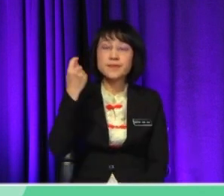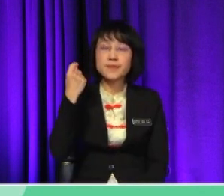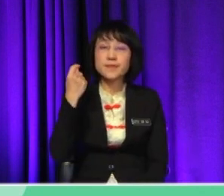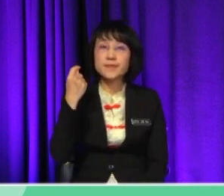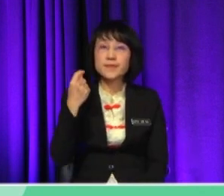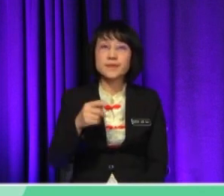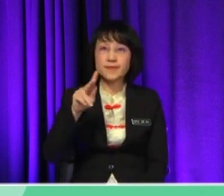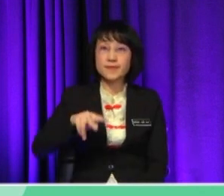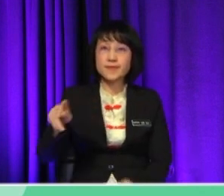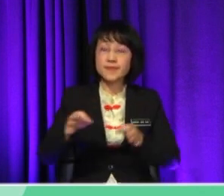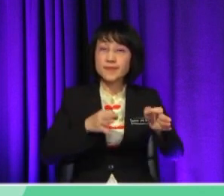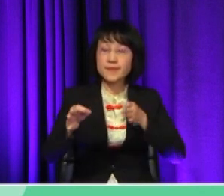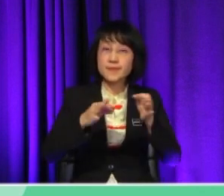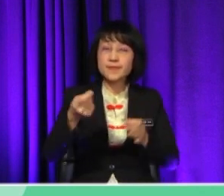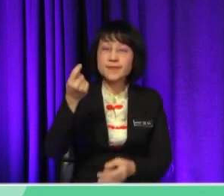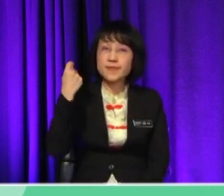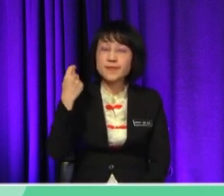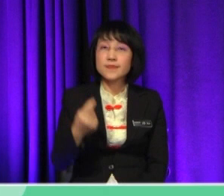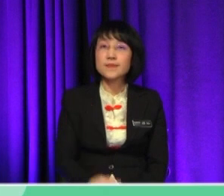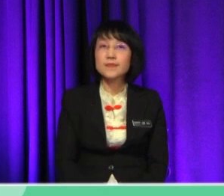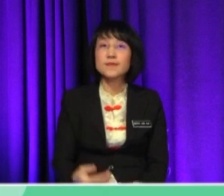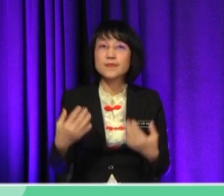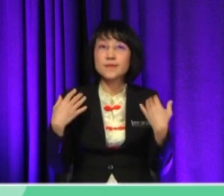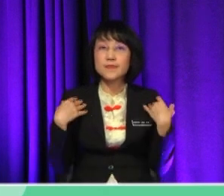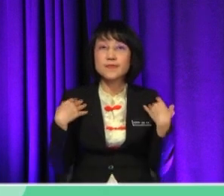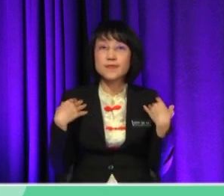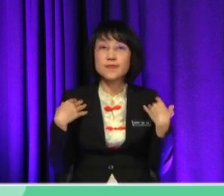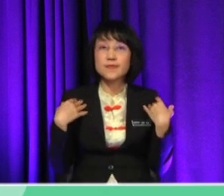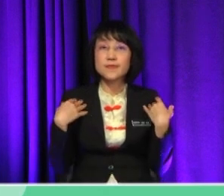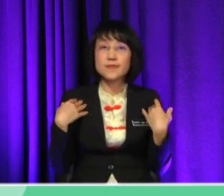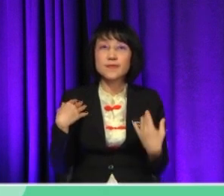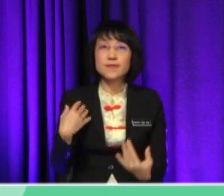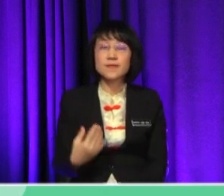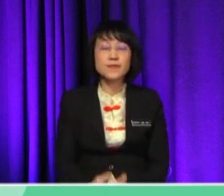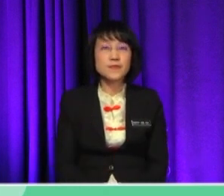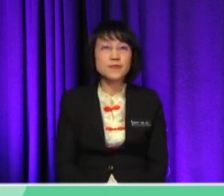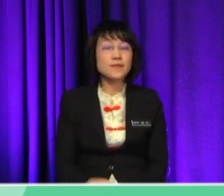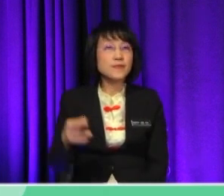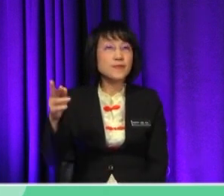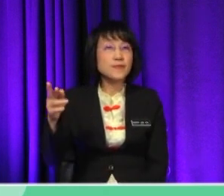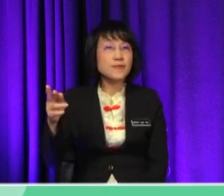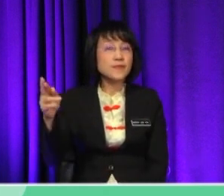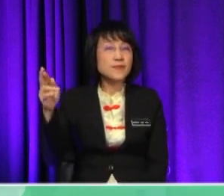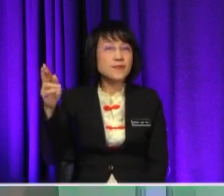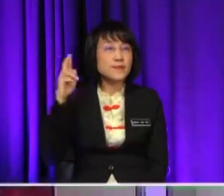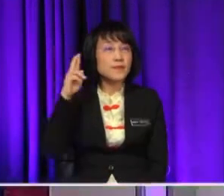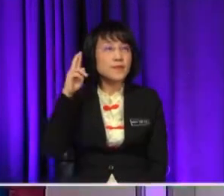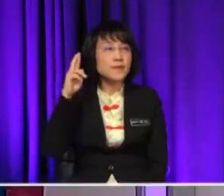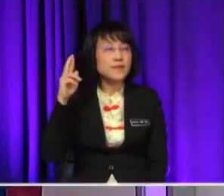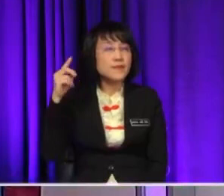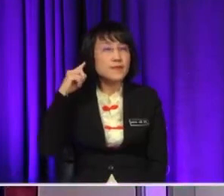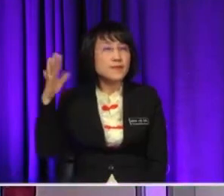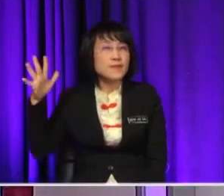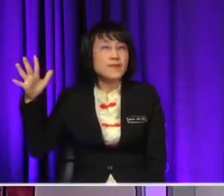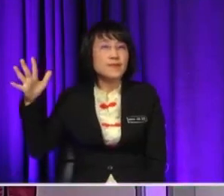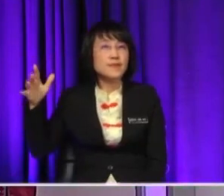course, not me, we have for sound, we have ring, a sharp alarm. Now, when you hear this, when you hear it